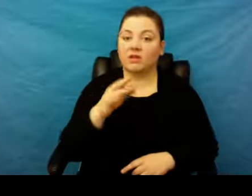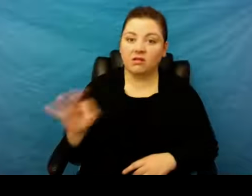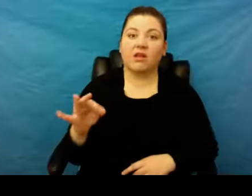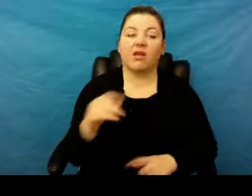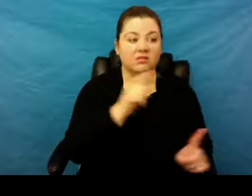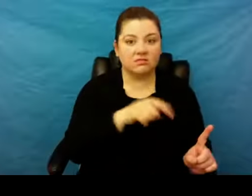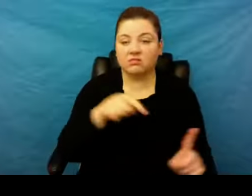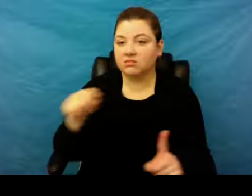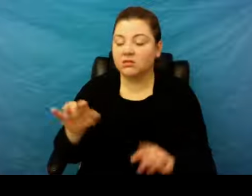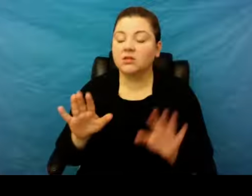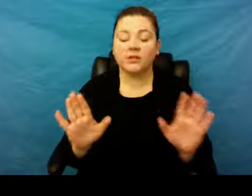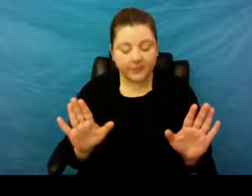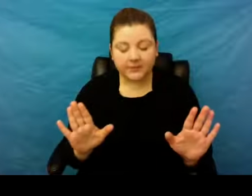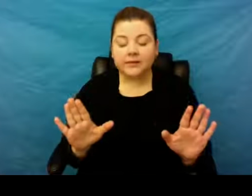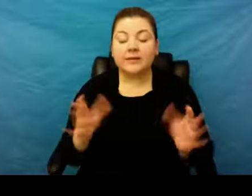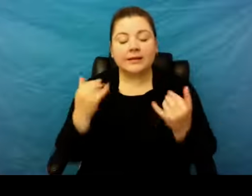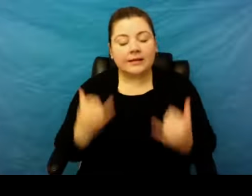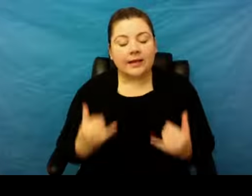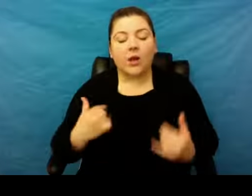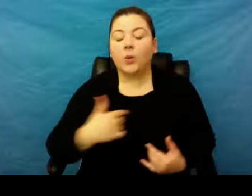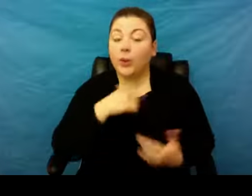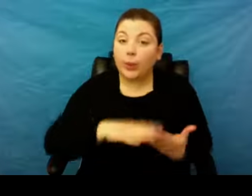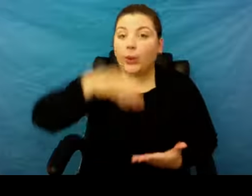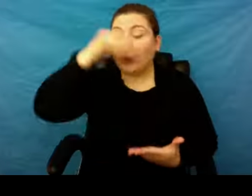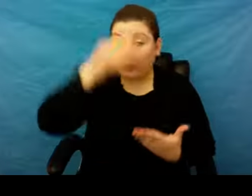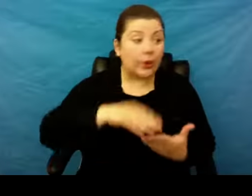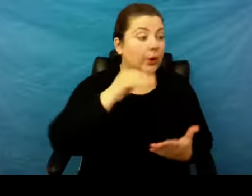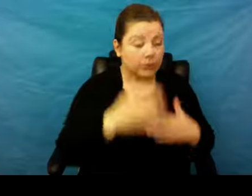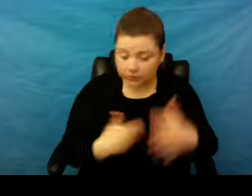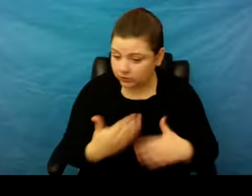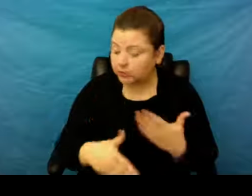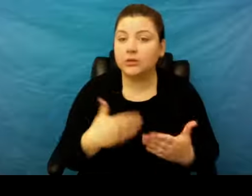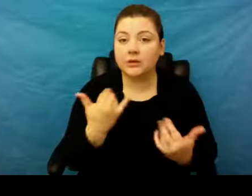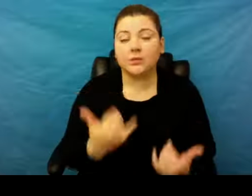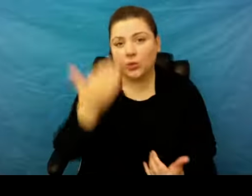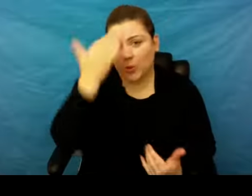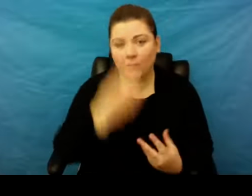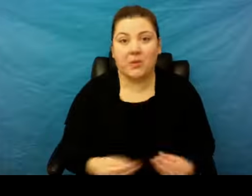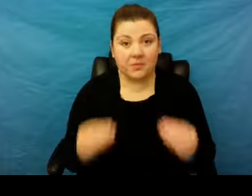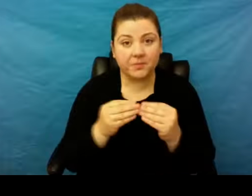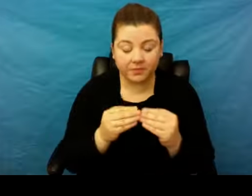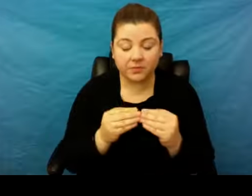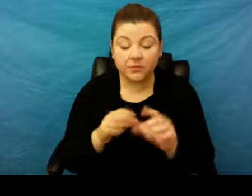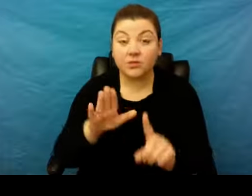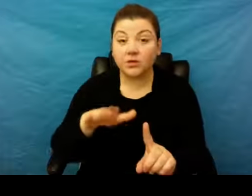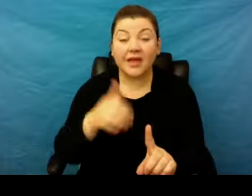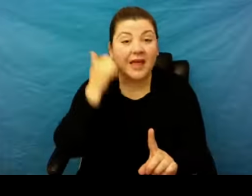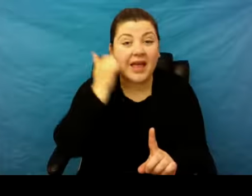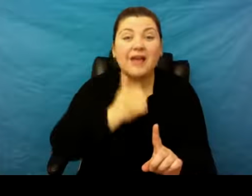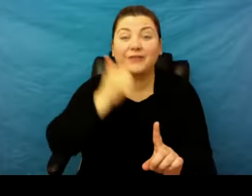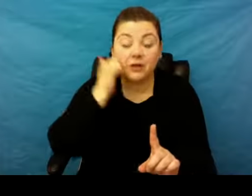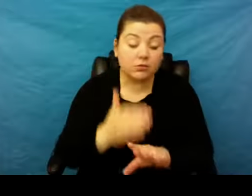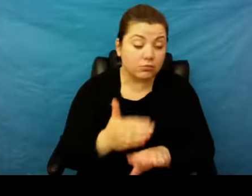But we're learning, and we know a lot. And what I want you guys to know is that every single day we're getting